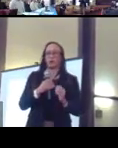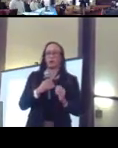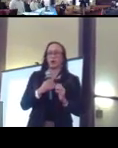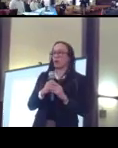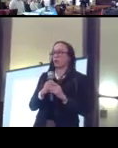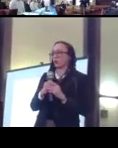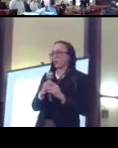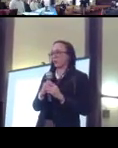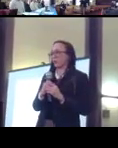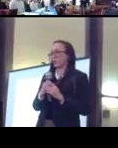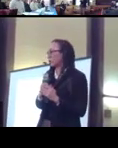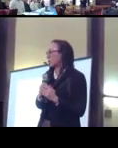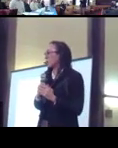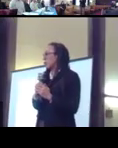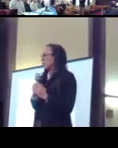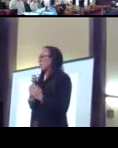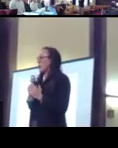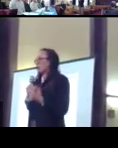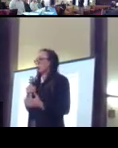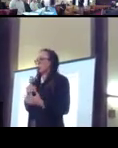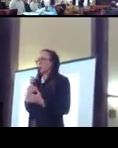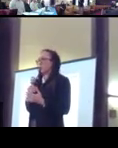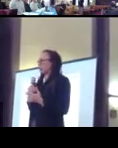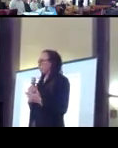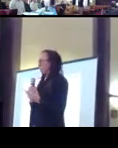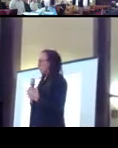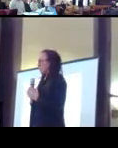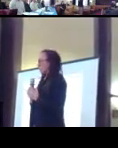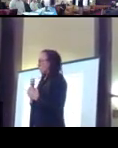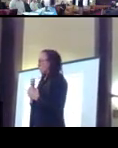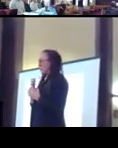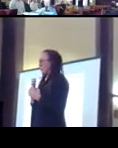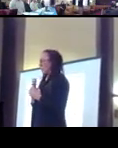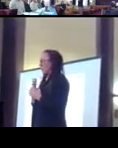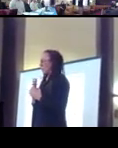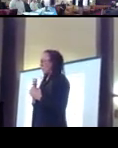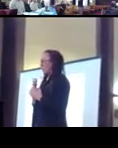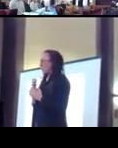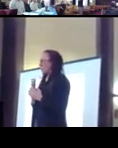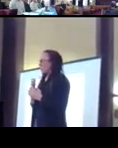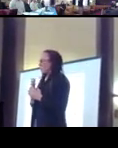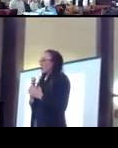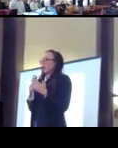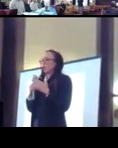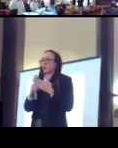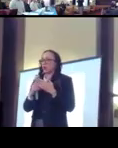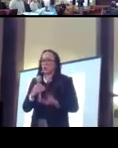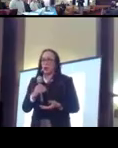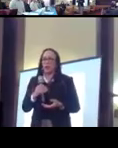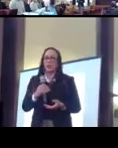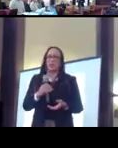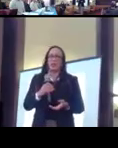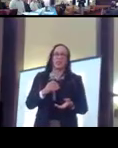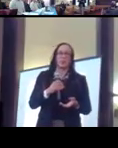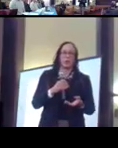a ripple effect throughout the rest of the community. So that was a really important piece of this puzzle. There